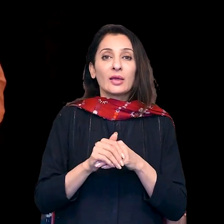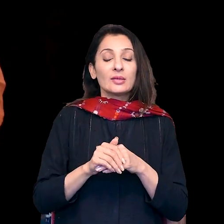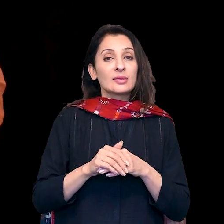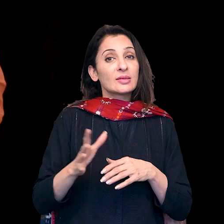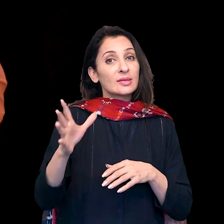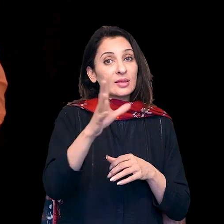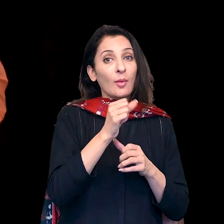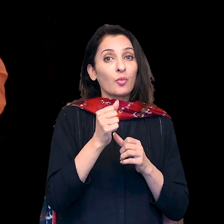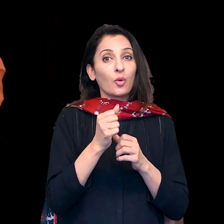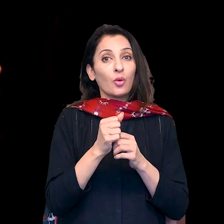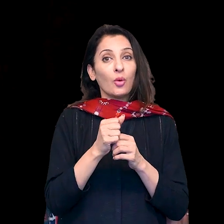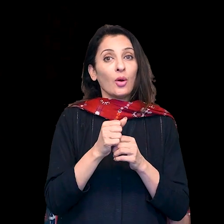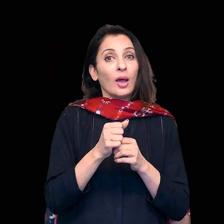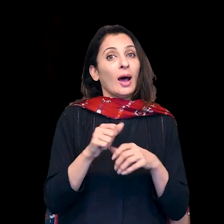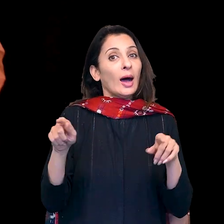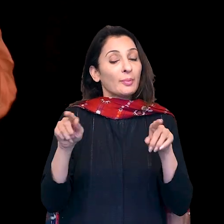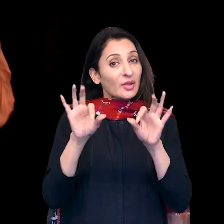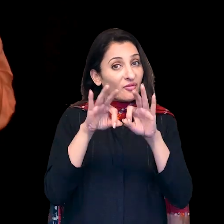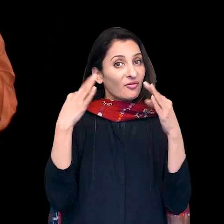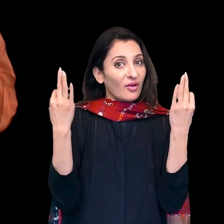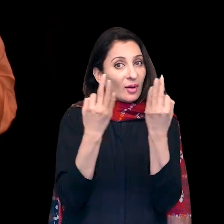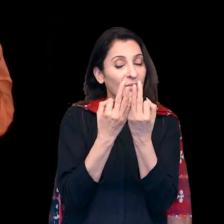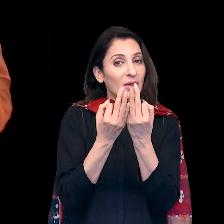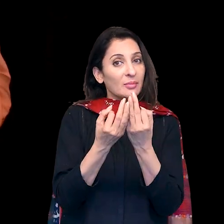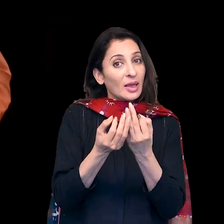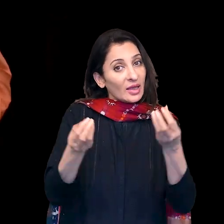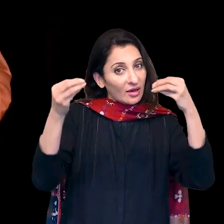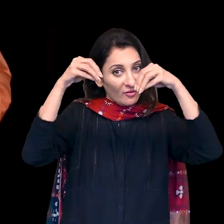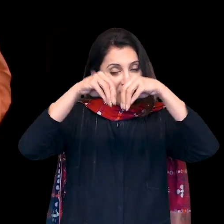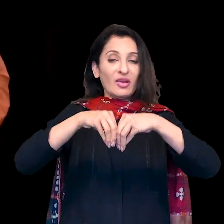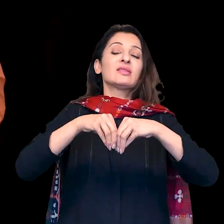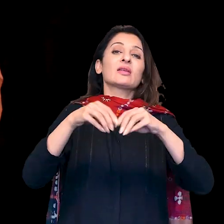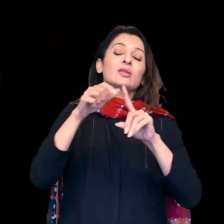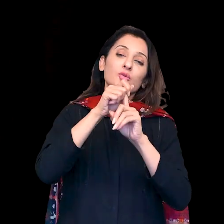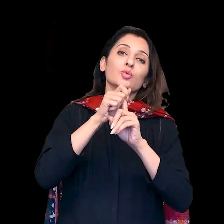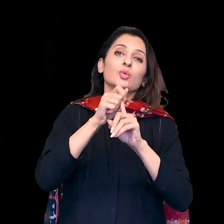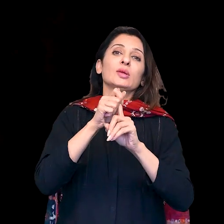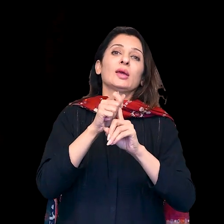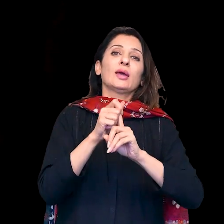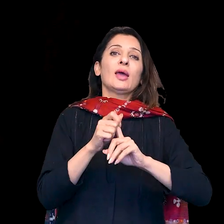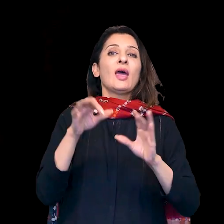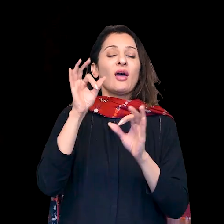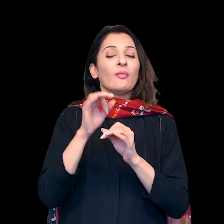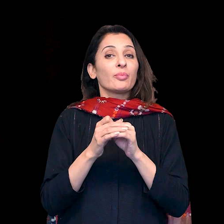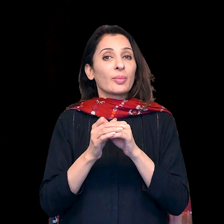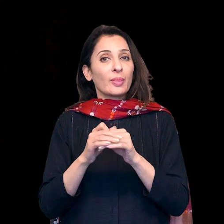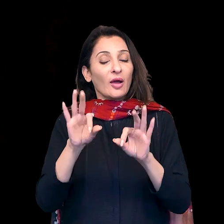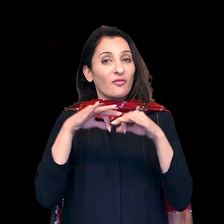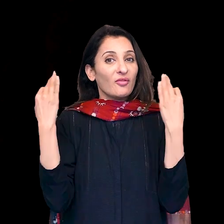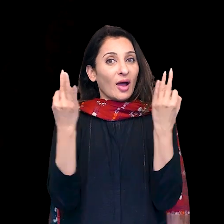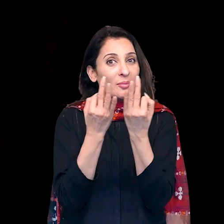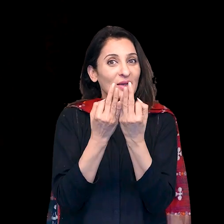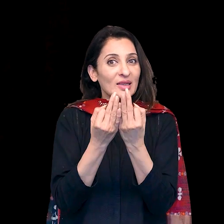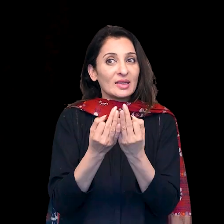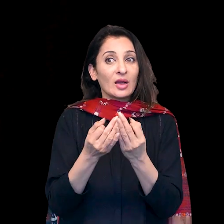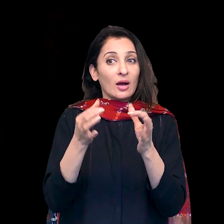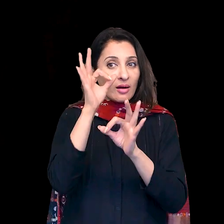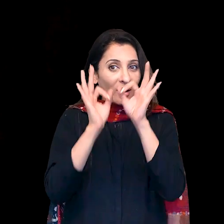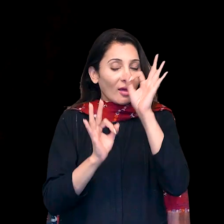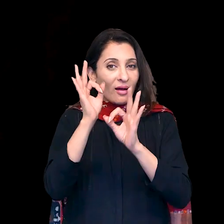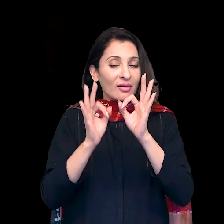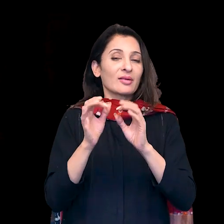they have to invest in their family, they have to create a family, the family well-being is dependent on